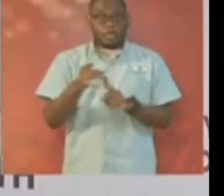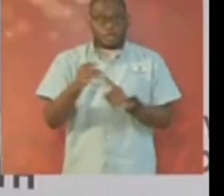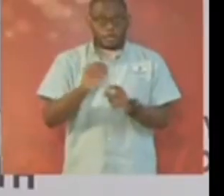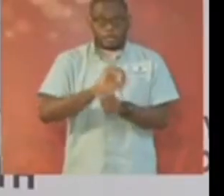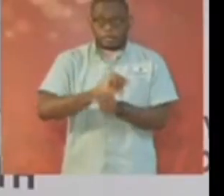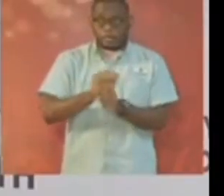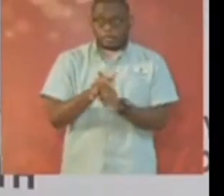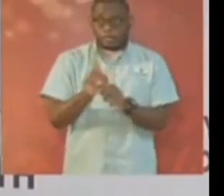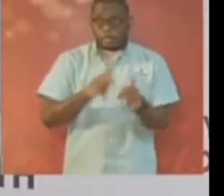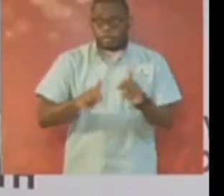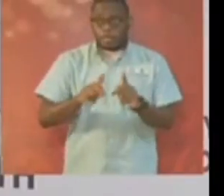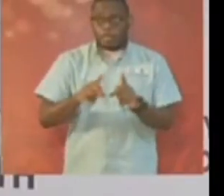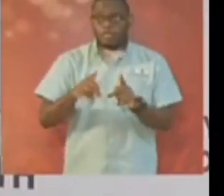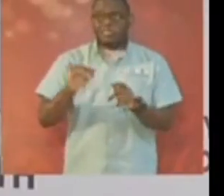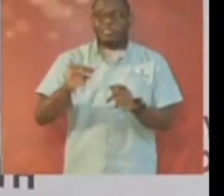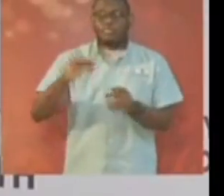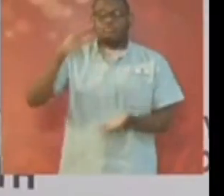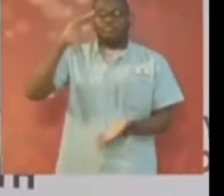to enjoy